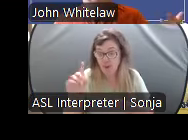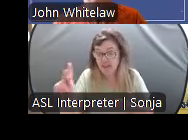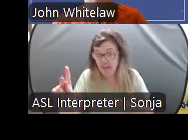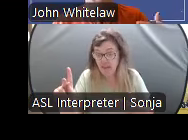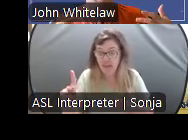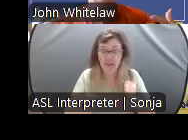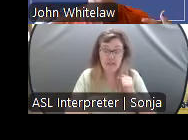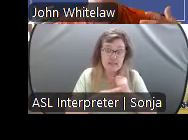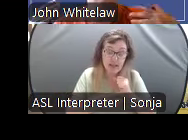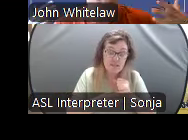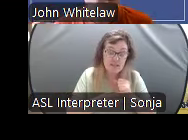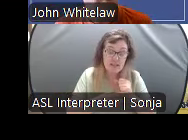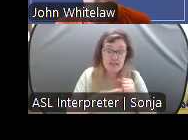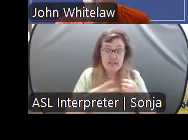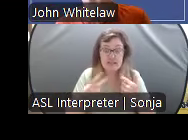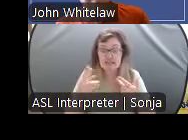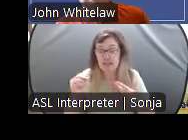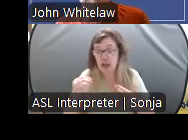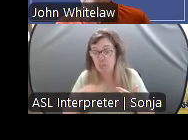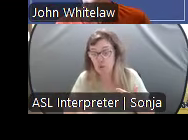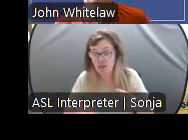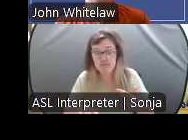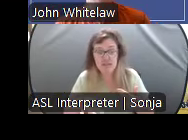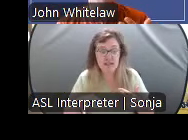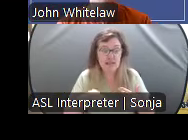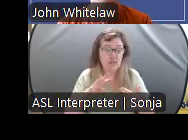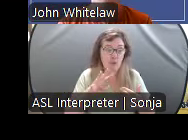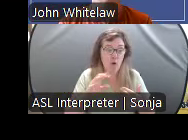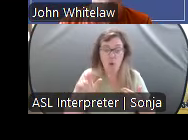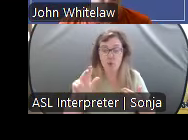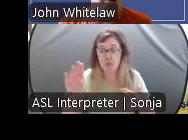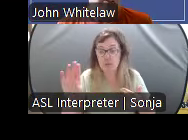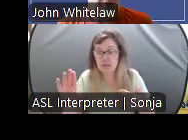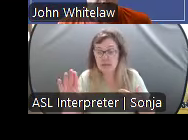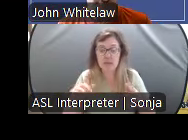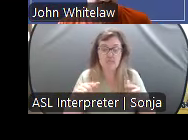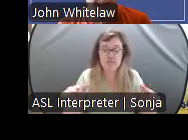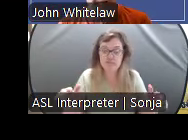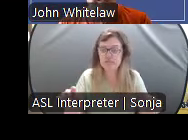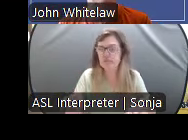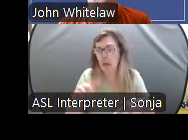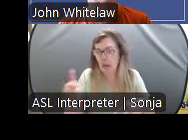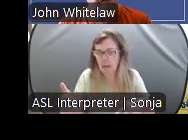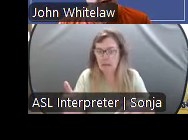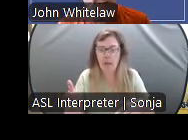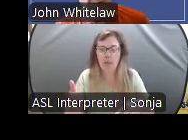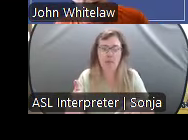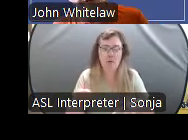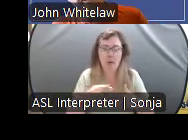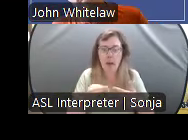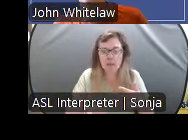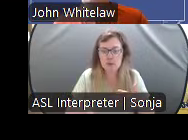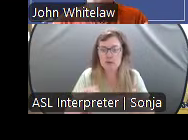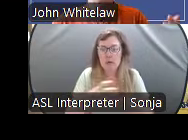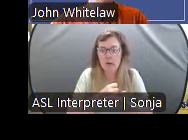Do you have a nonprofit, a 403b payment? Is there another way for you to get by and not be